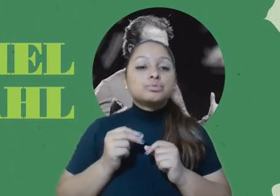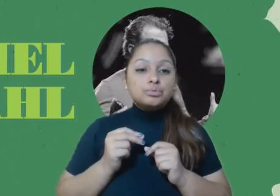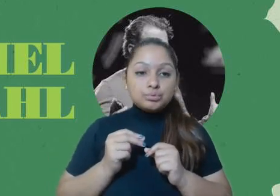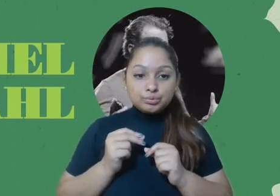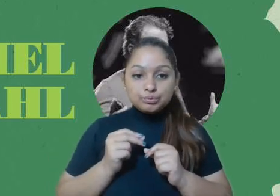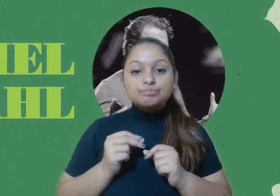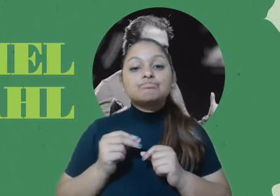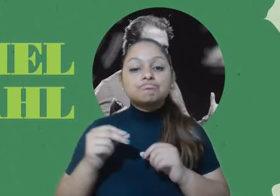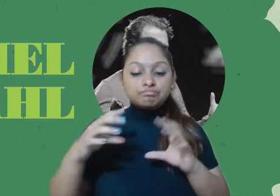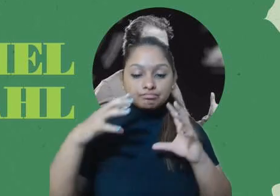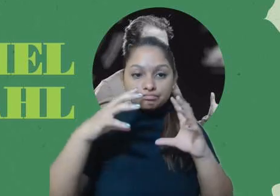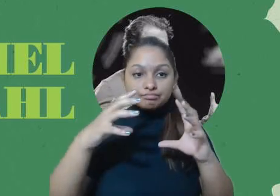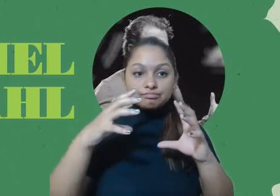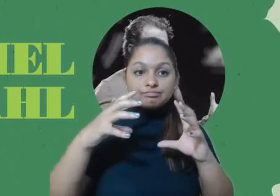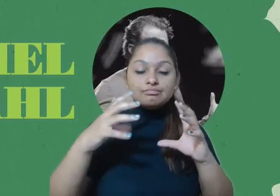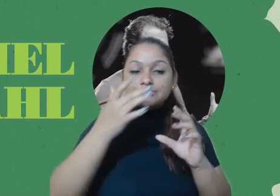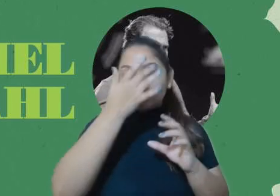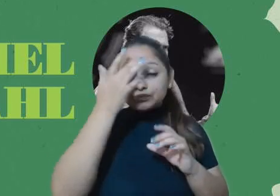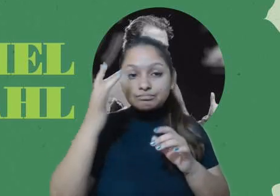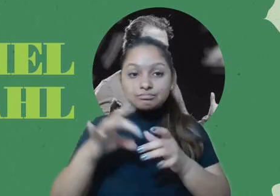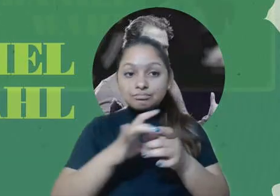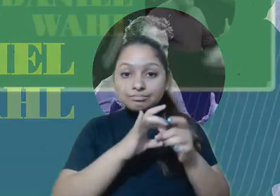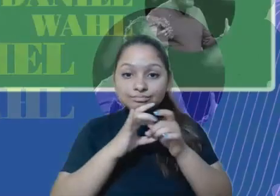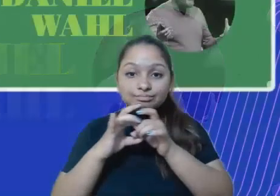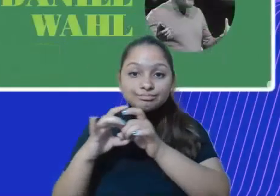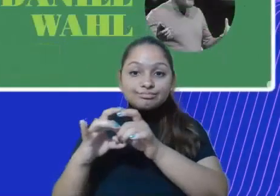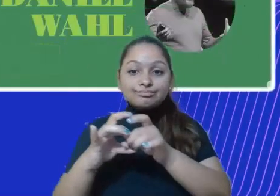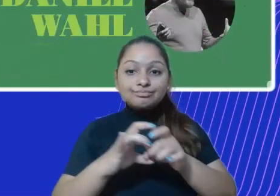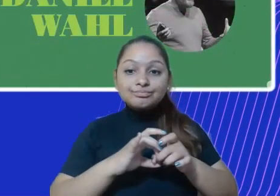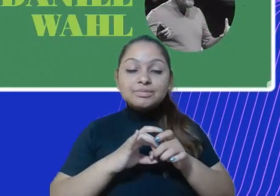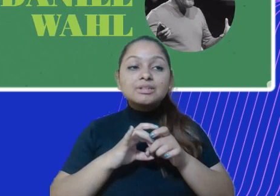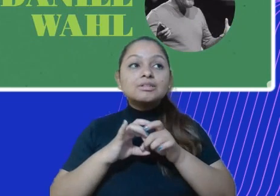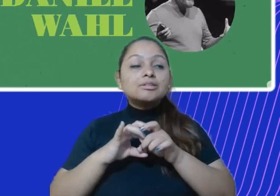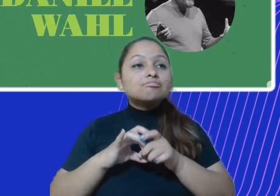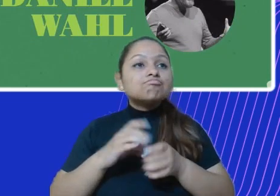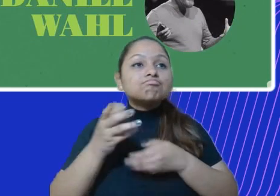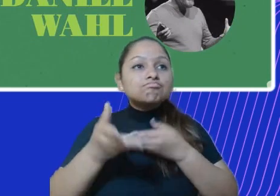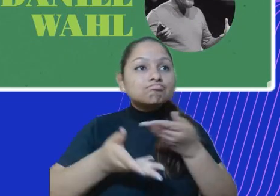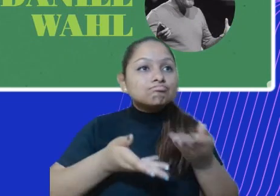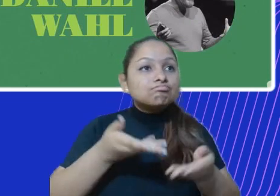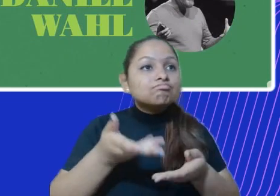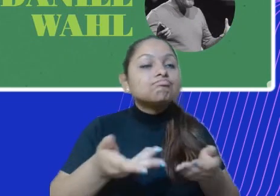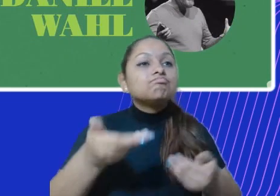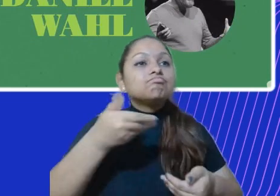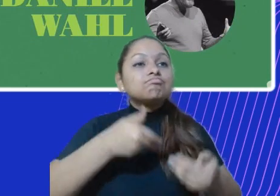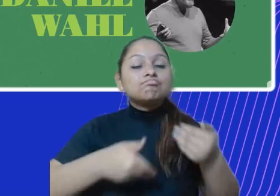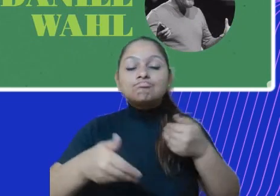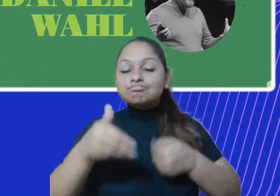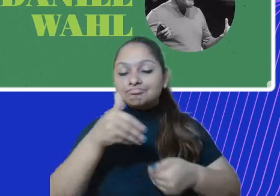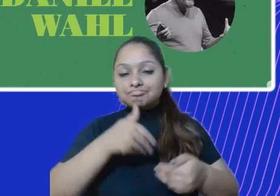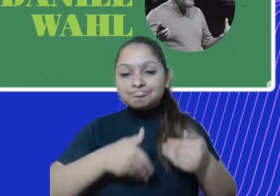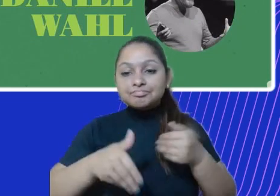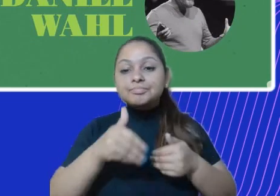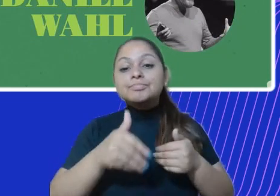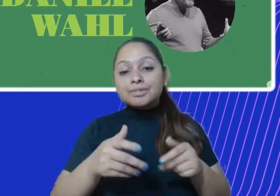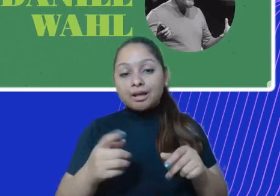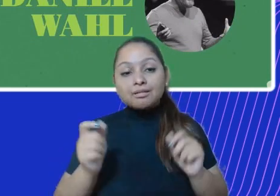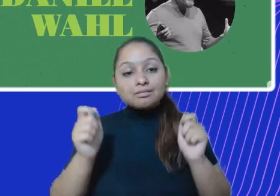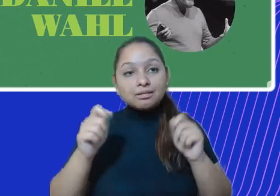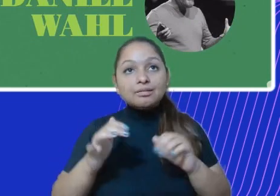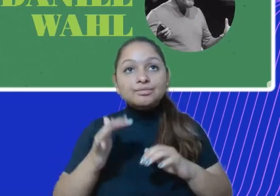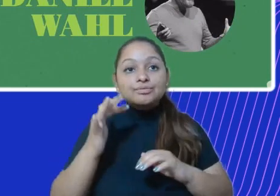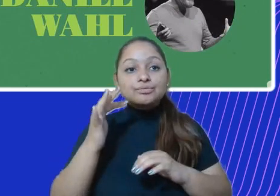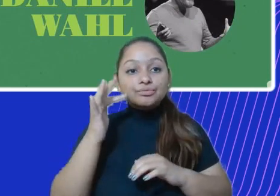regenerative culture is healthy, resilient, and adaptable, takes care of the planet, of life, with the conscience that is the most efficient way of creating